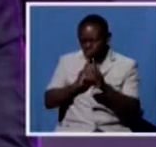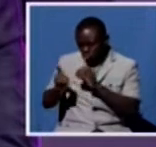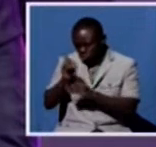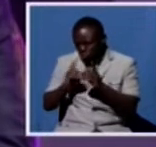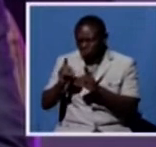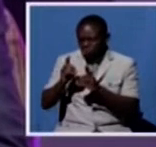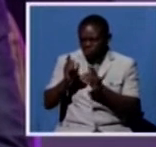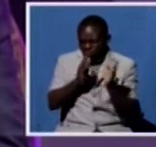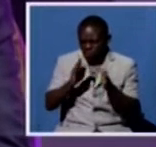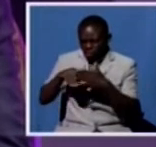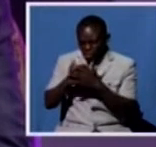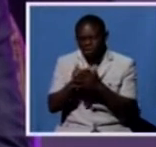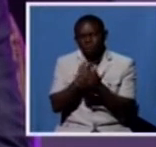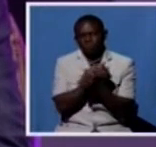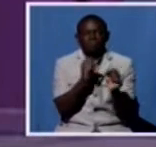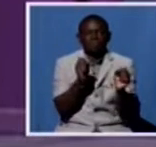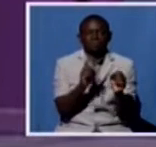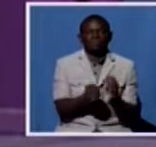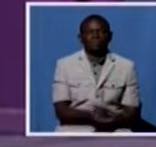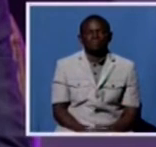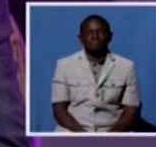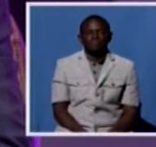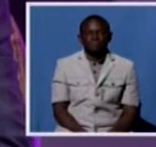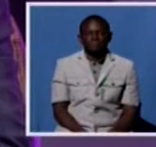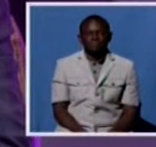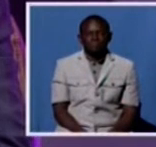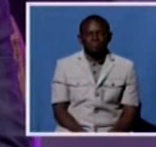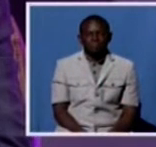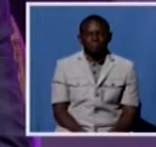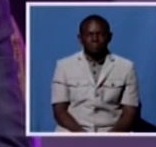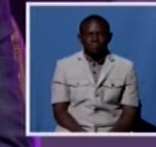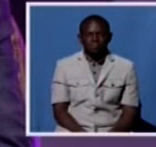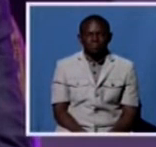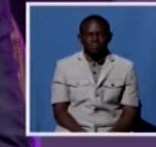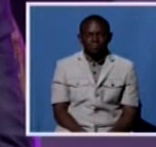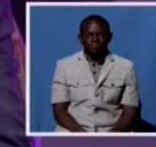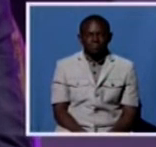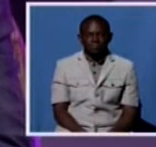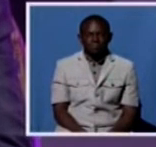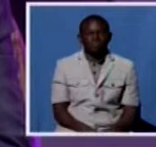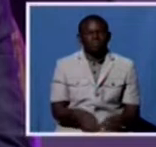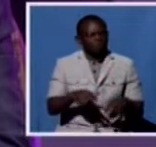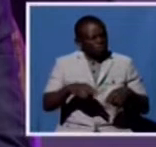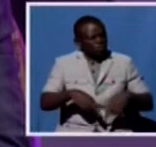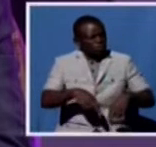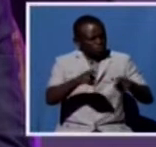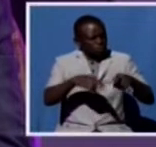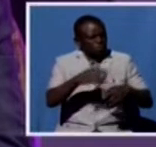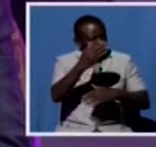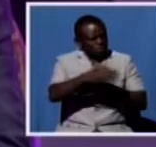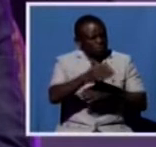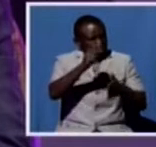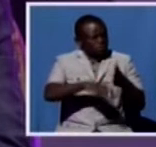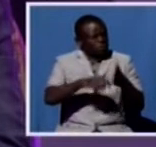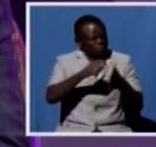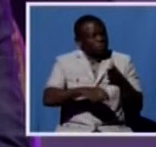why initiatives such as now, is road tolling the answer to all these problems we have on the roads? It's essentially part of the answer. If it was, we